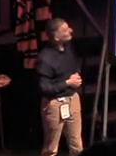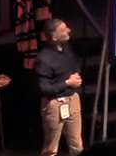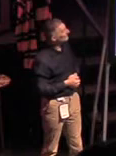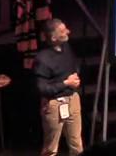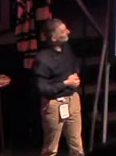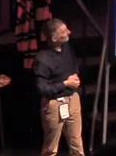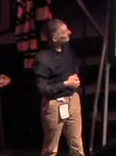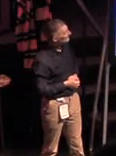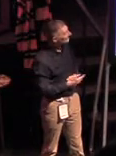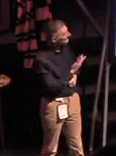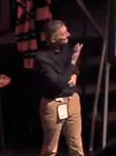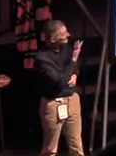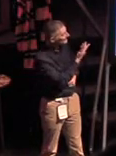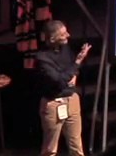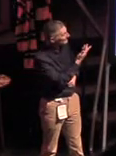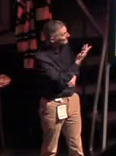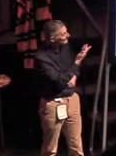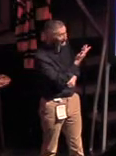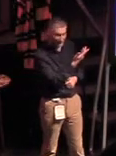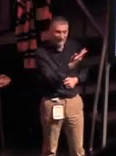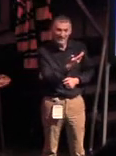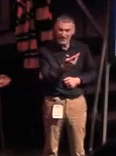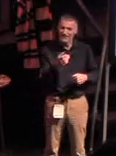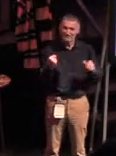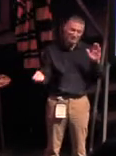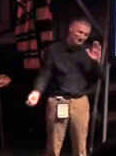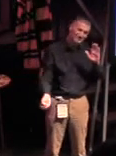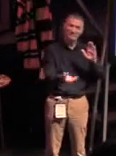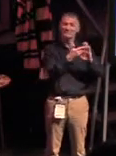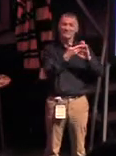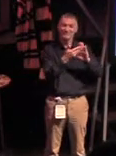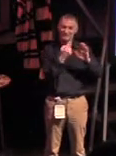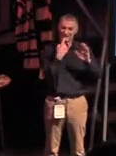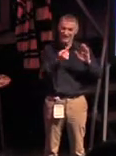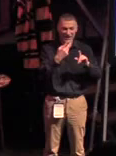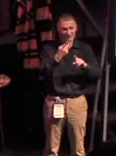that we are living in times of turmoil and uncertain futures.